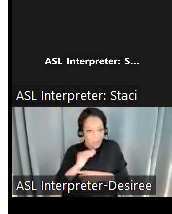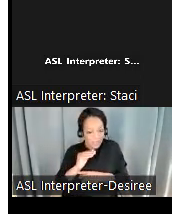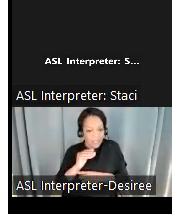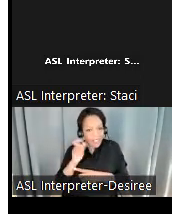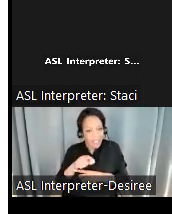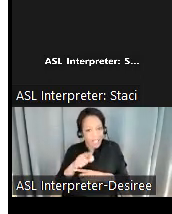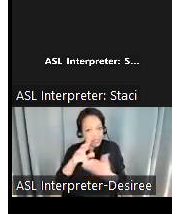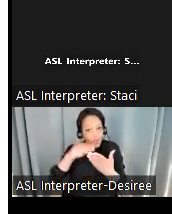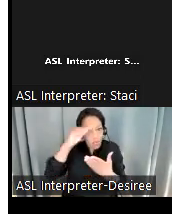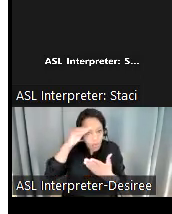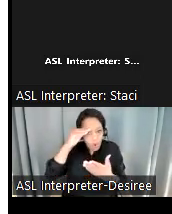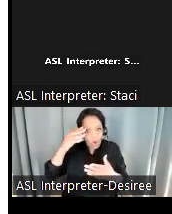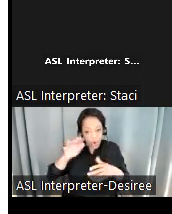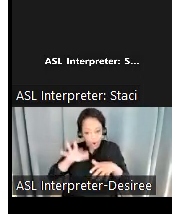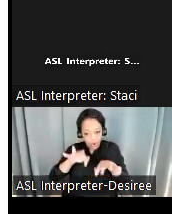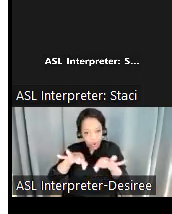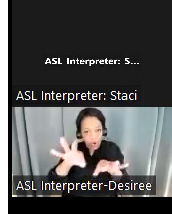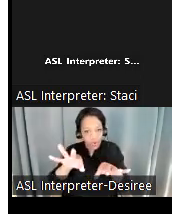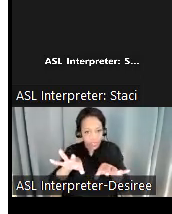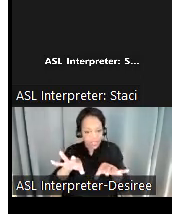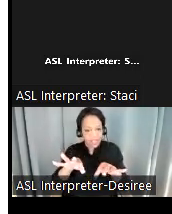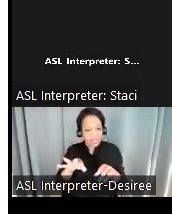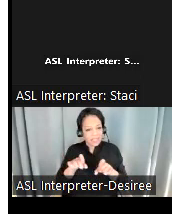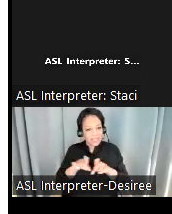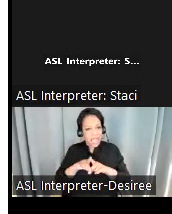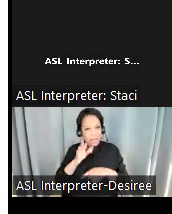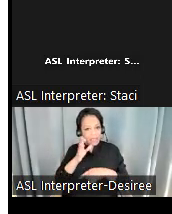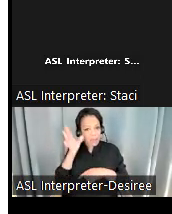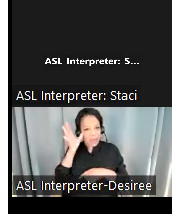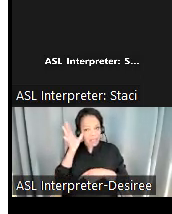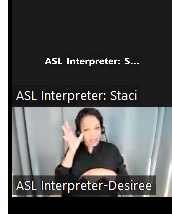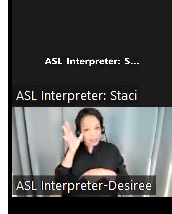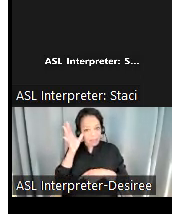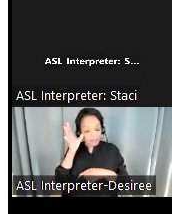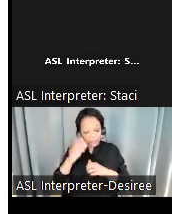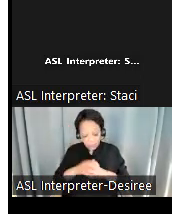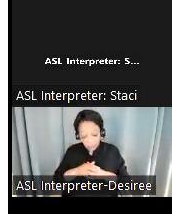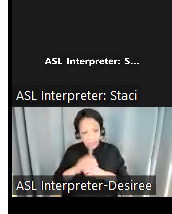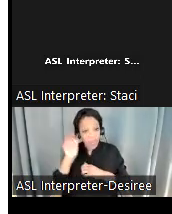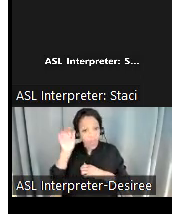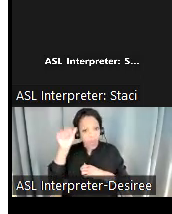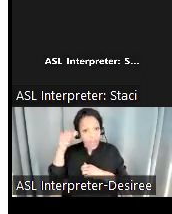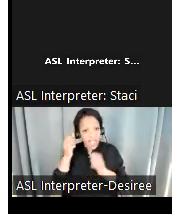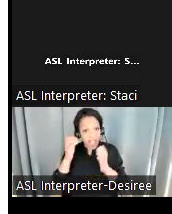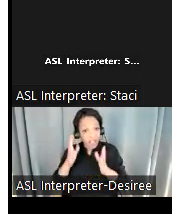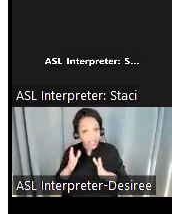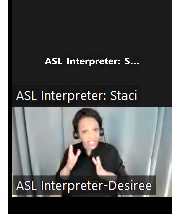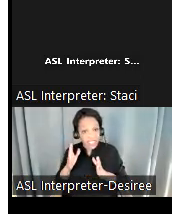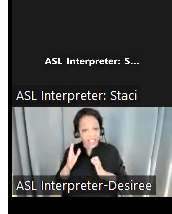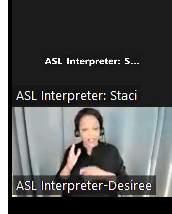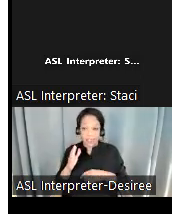There's shortages of audiologists, especially pediatric audiologists, and we know that that's more pronounced in rural areas. And